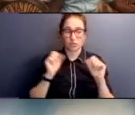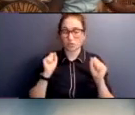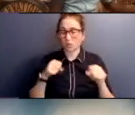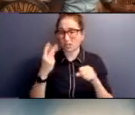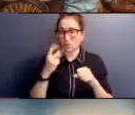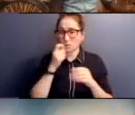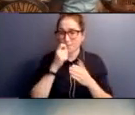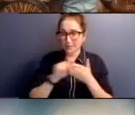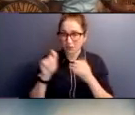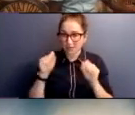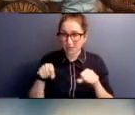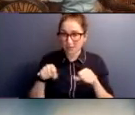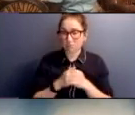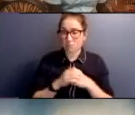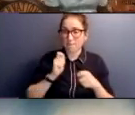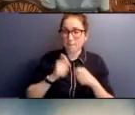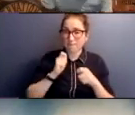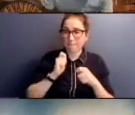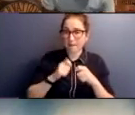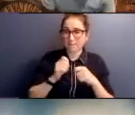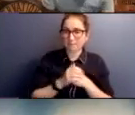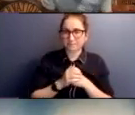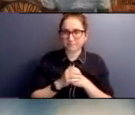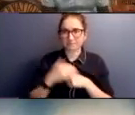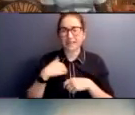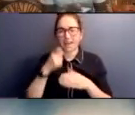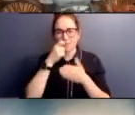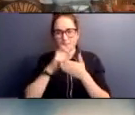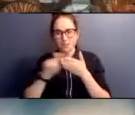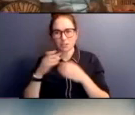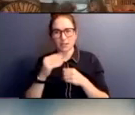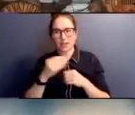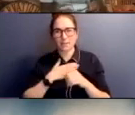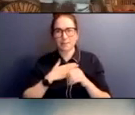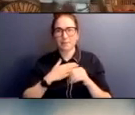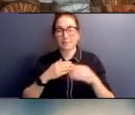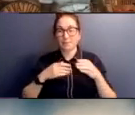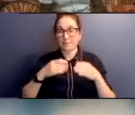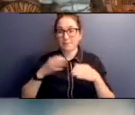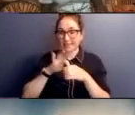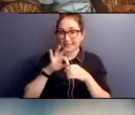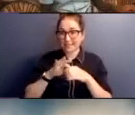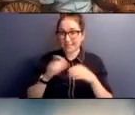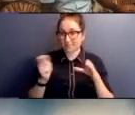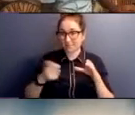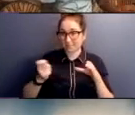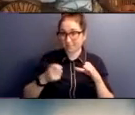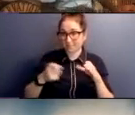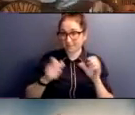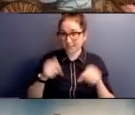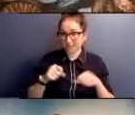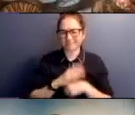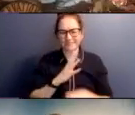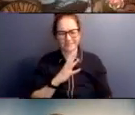pencils. All right, I've got a pencil and my glass of tea. How does that work? That will work